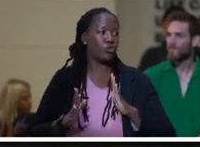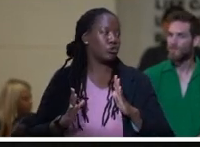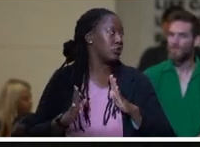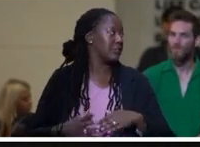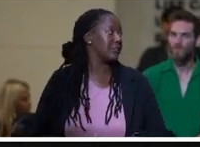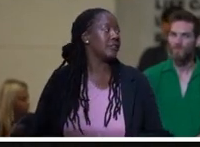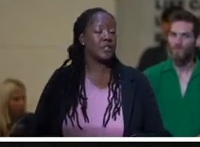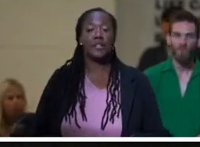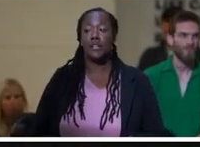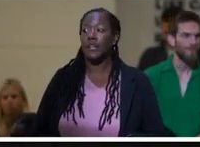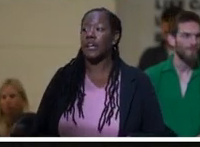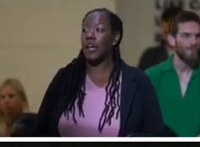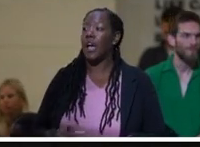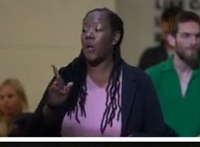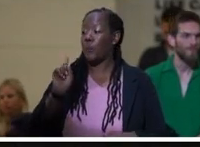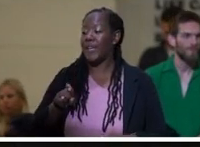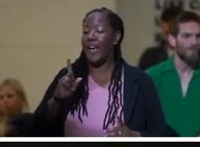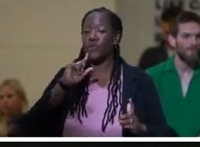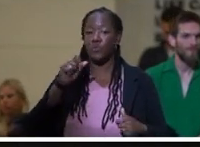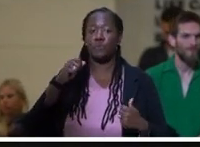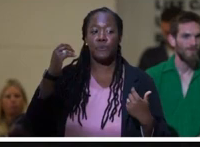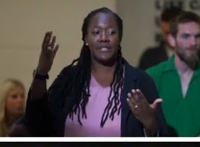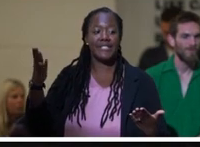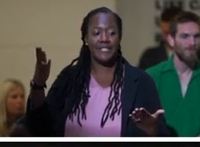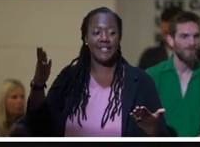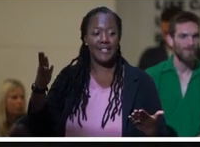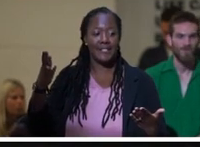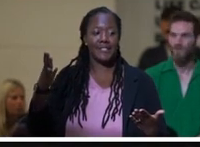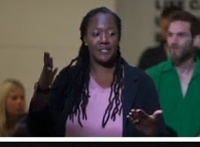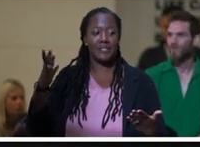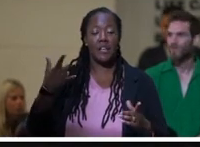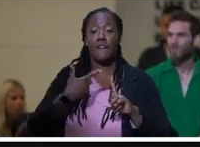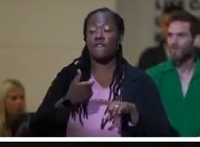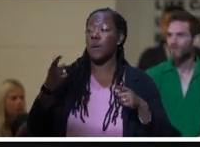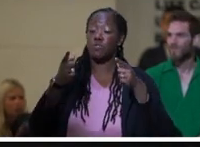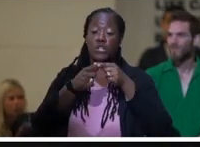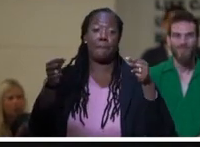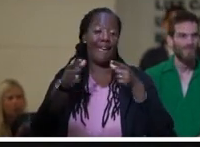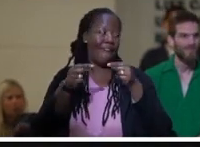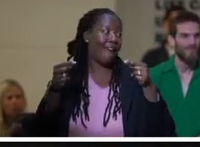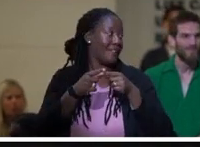and we have to present Yasuyuki Ishii all the way from Japan.